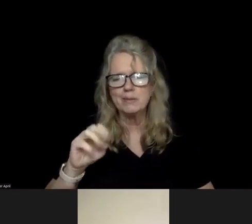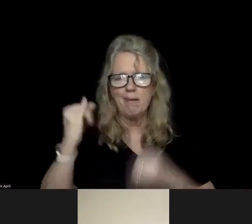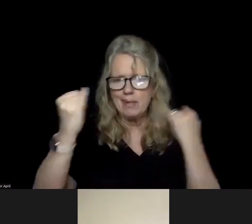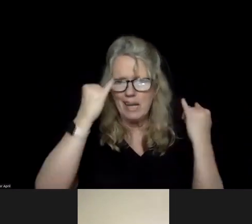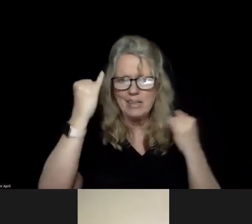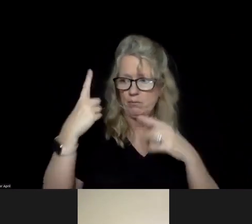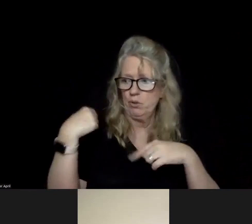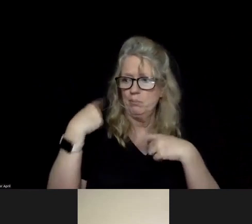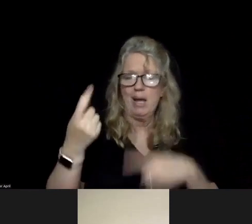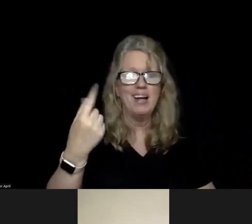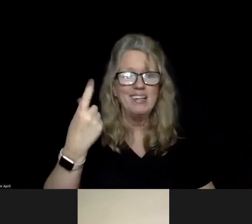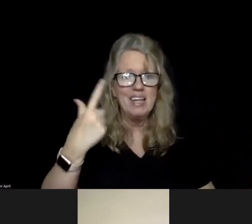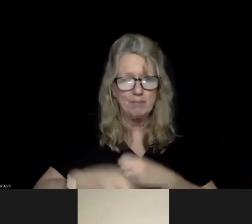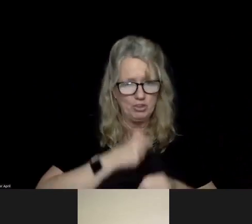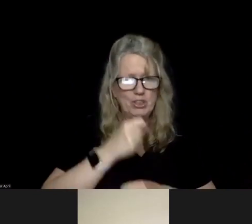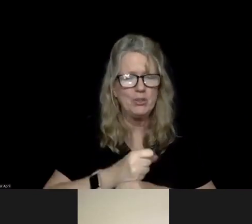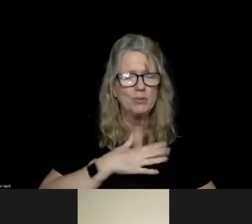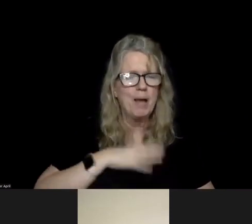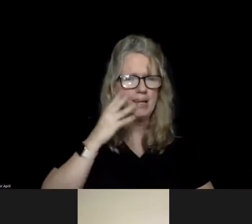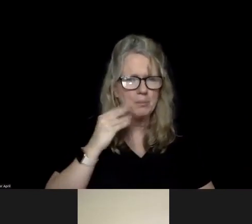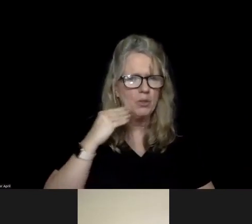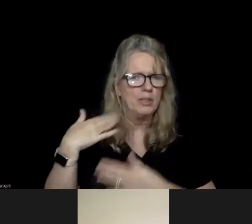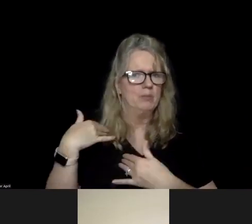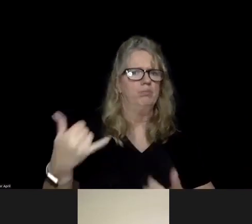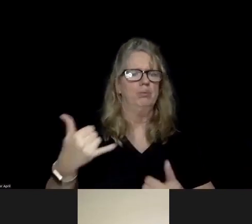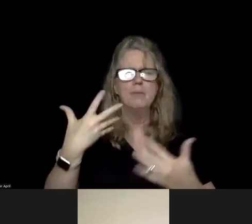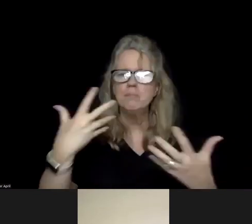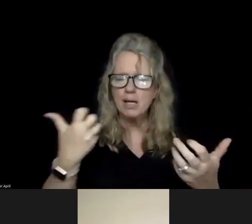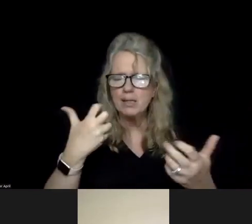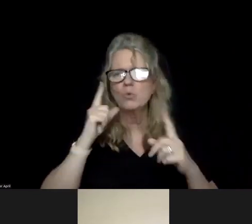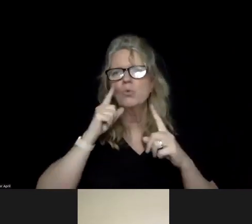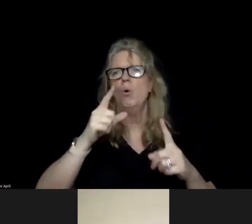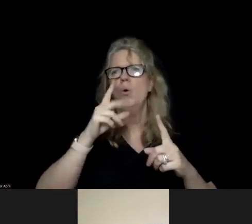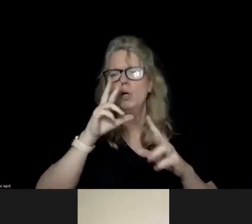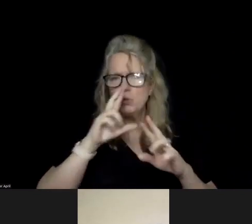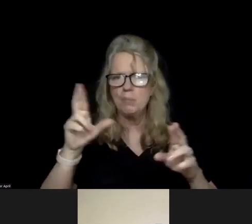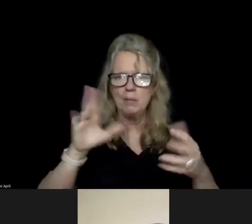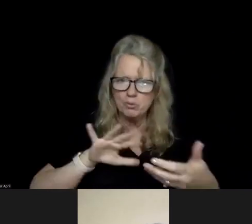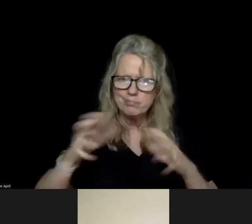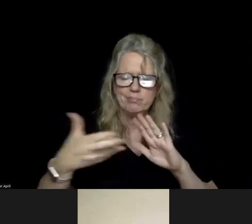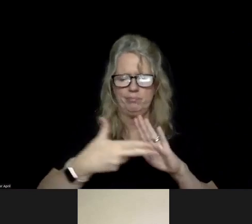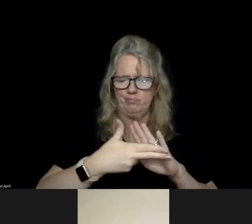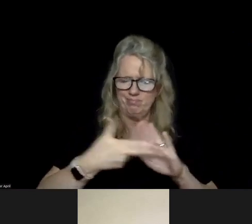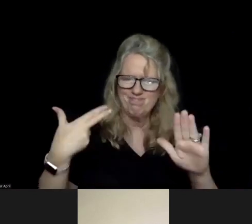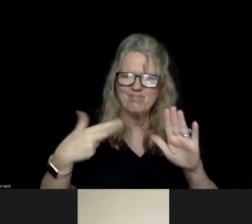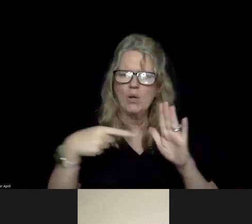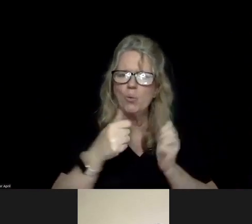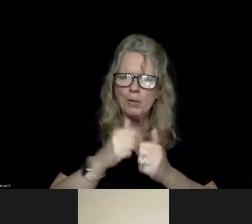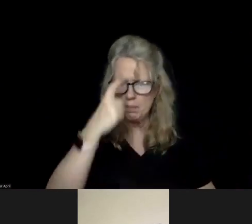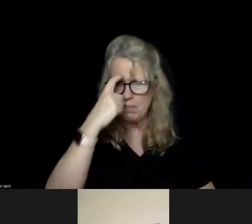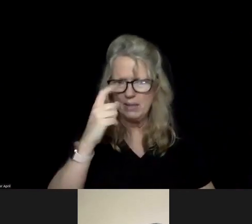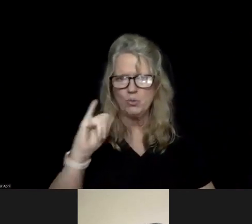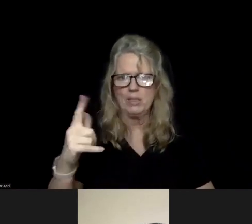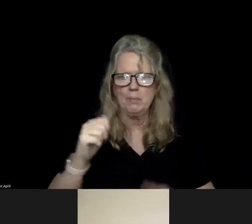about 11 years now. And my goal is to respectfully disrupt the stigma associated with mental illness within